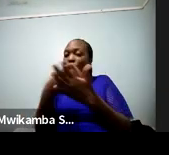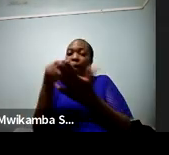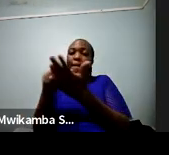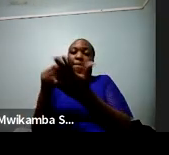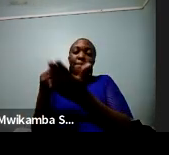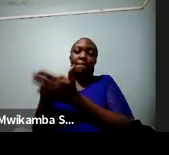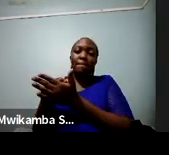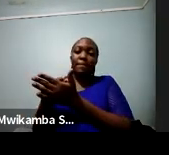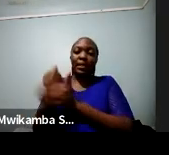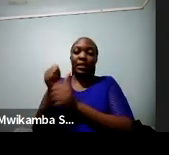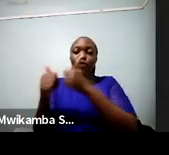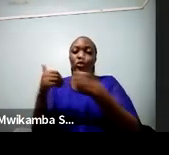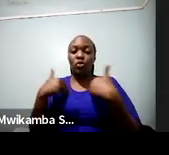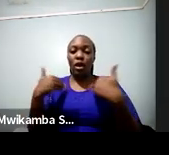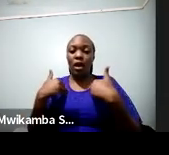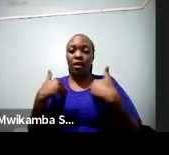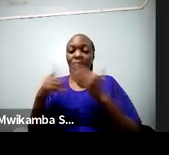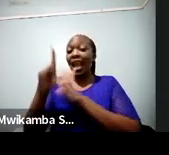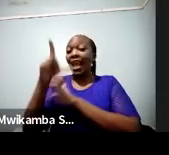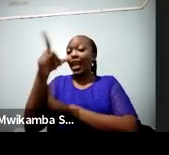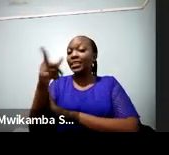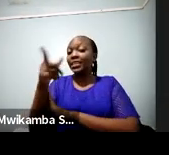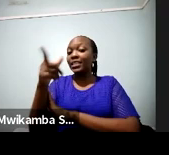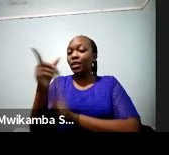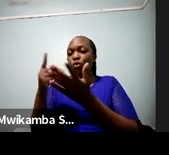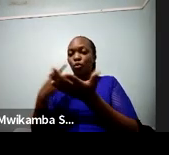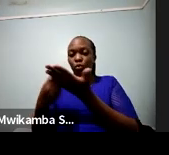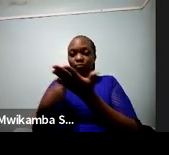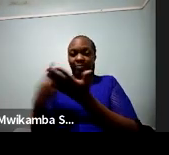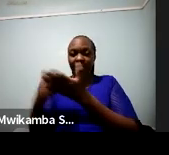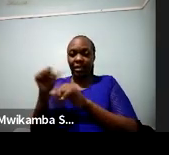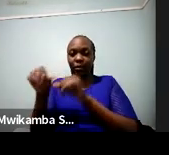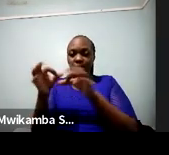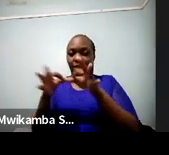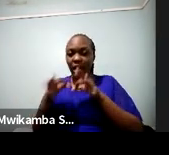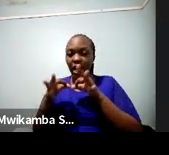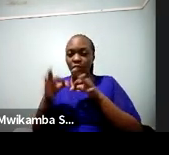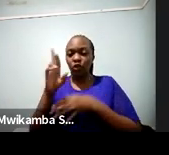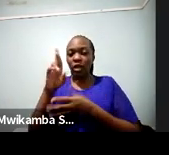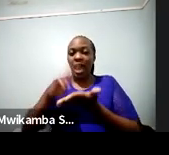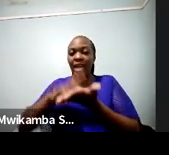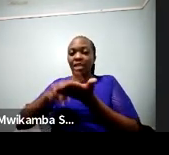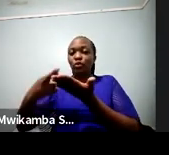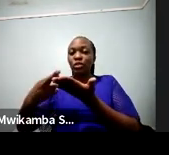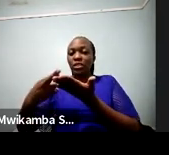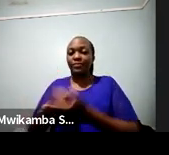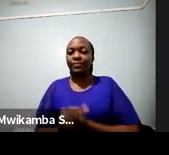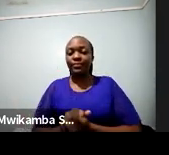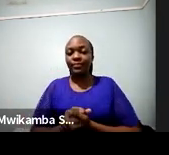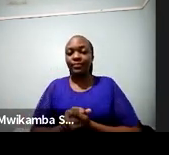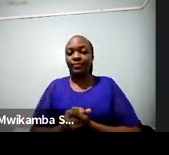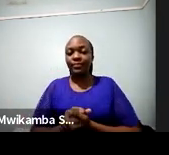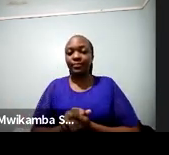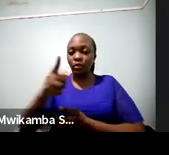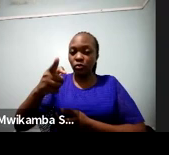I'm referring to, but for now, we are talking of managing your own financial resources. So it is the ability to use your knowledge and